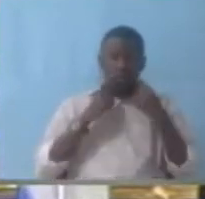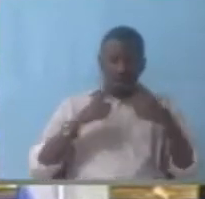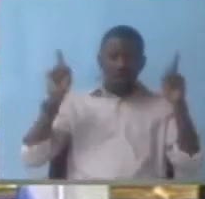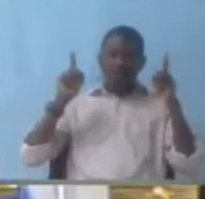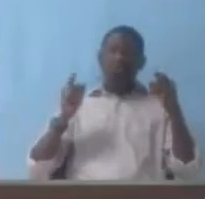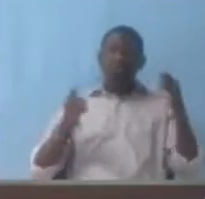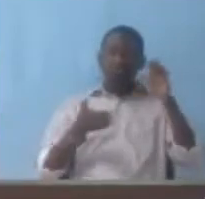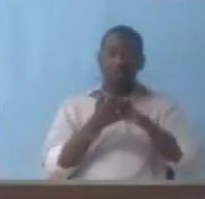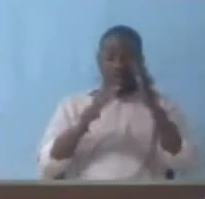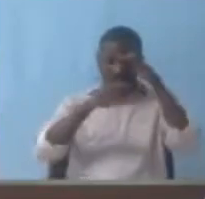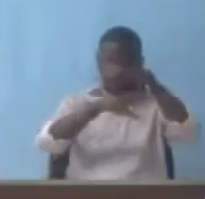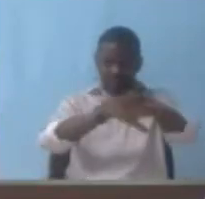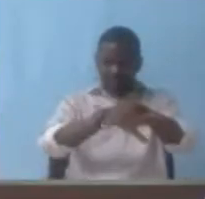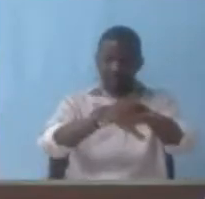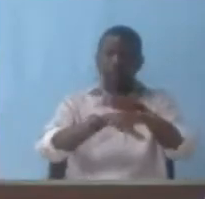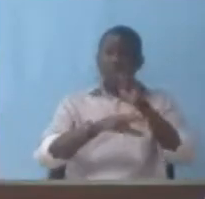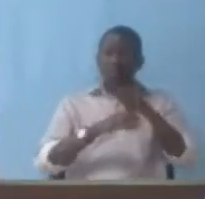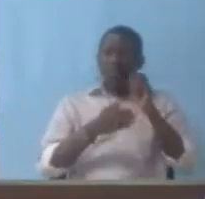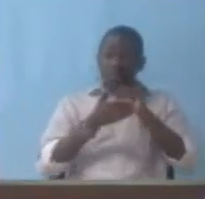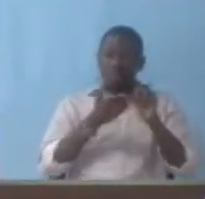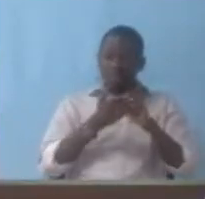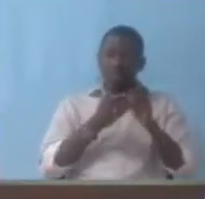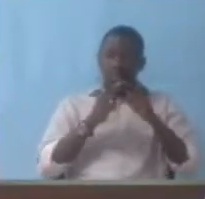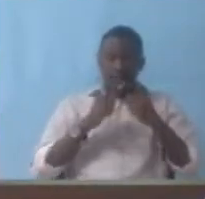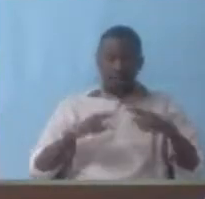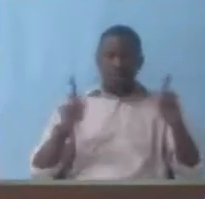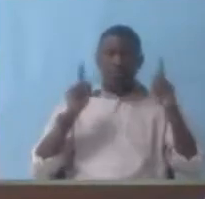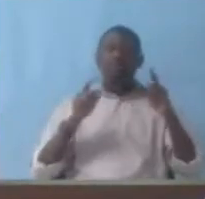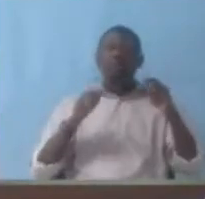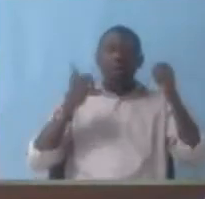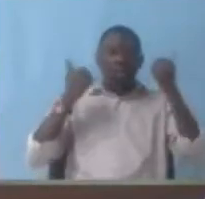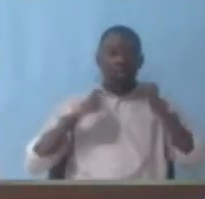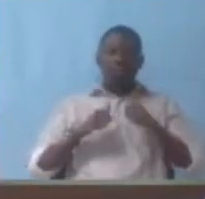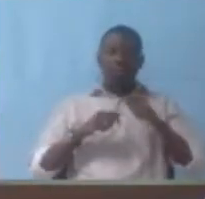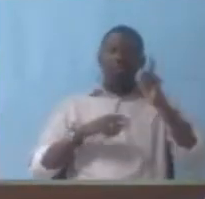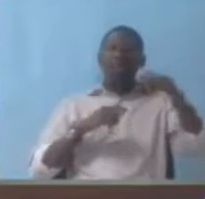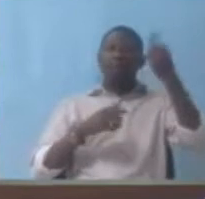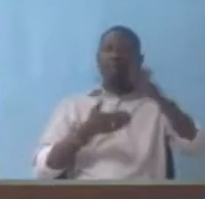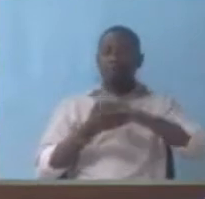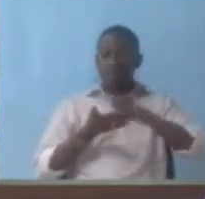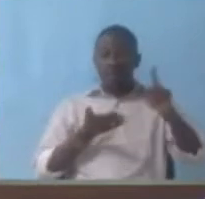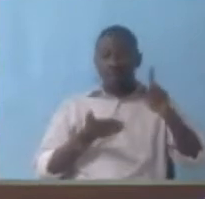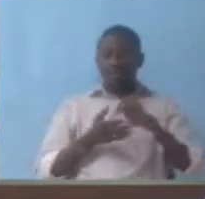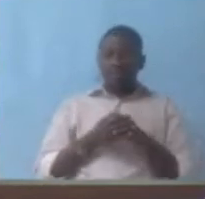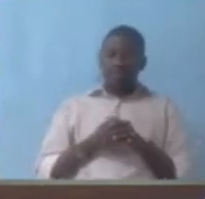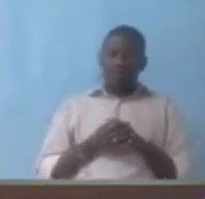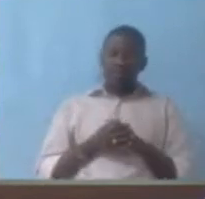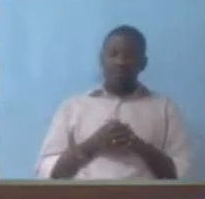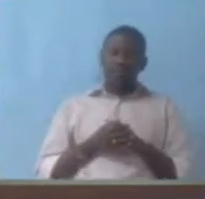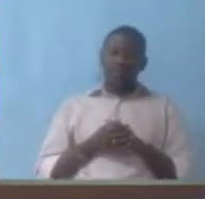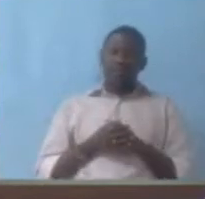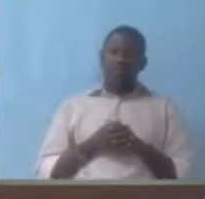the publication was actually done the following week. Bare wolo kung kola lo kung embrata normal mo ya safari mo banke.